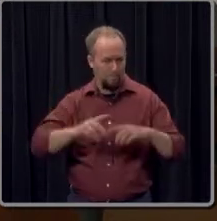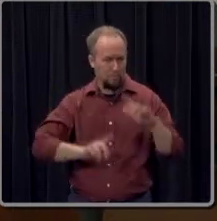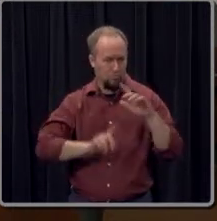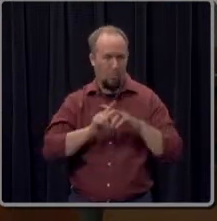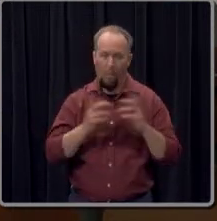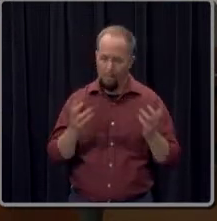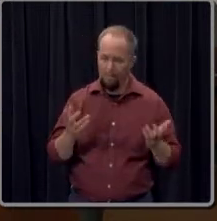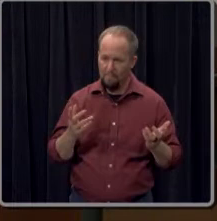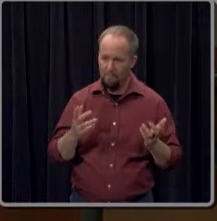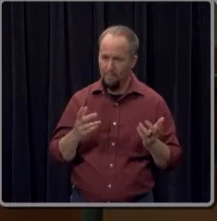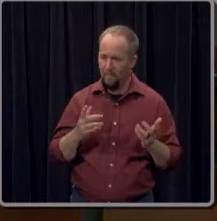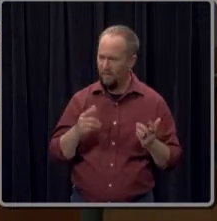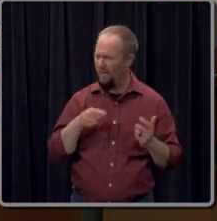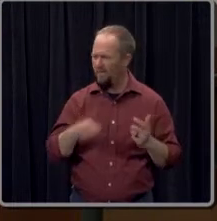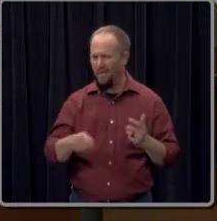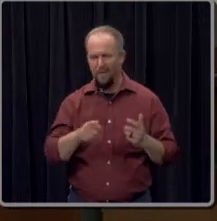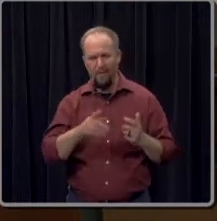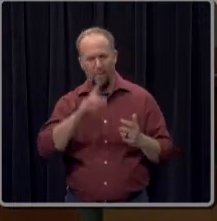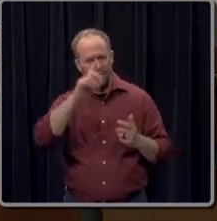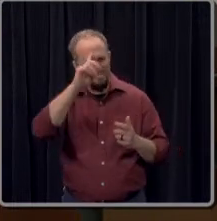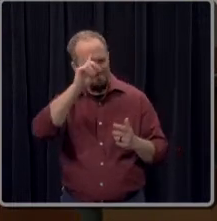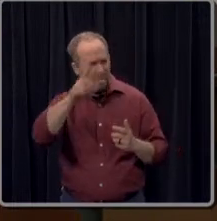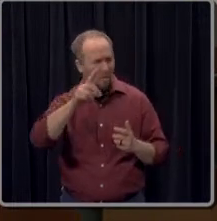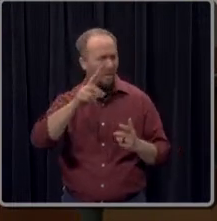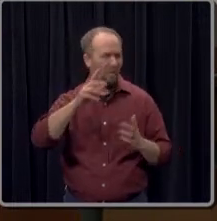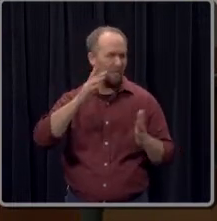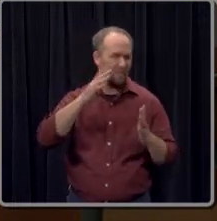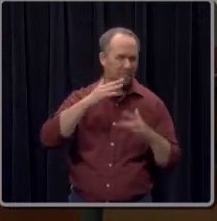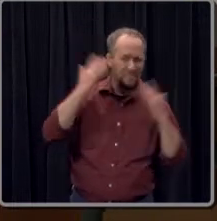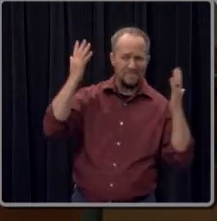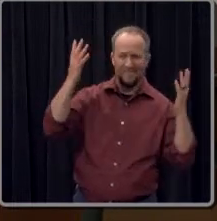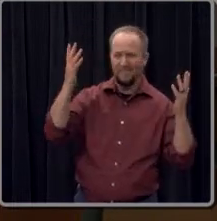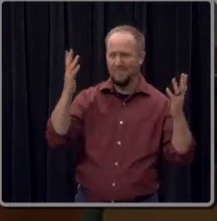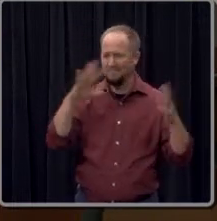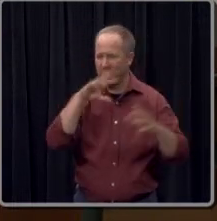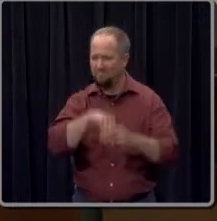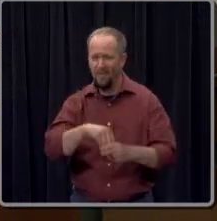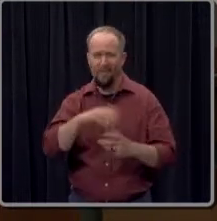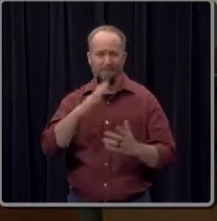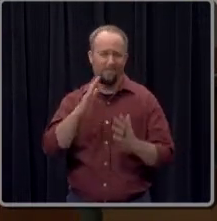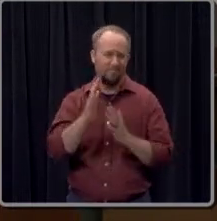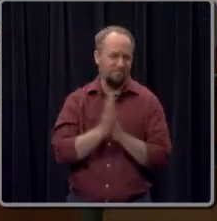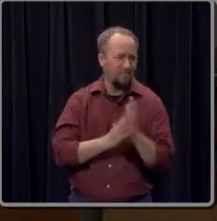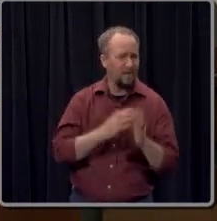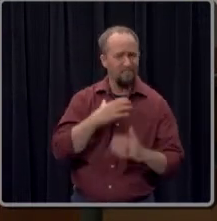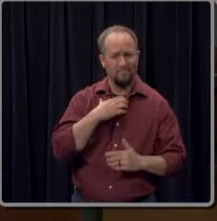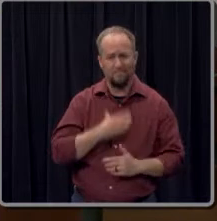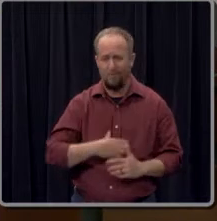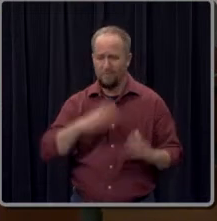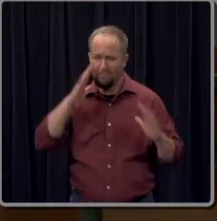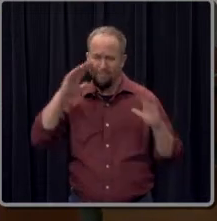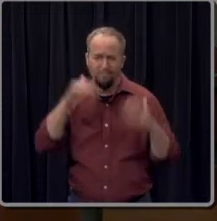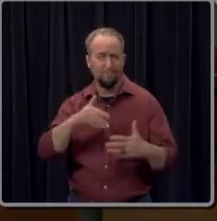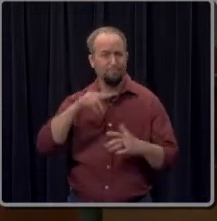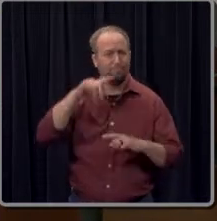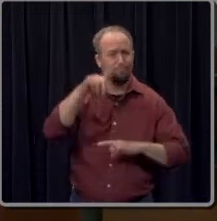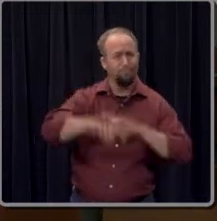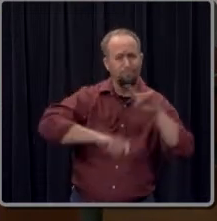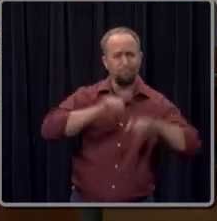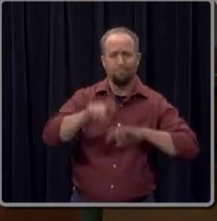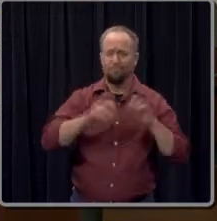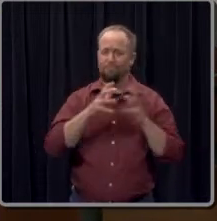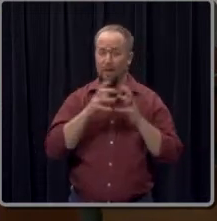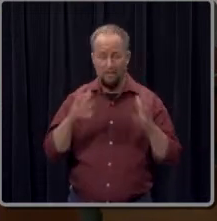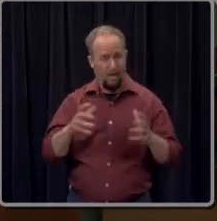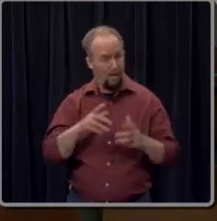they're bright, smart, engaged, passionate, focused, ask a lot of questions,